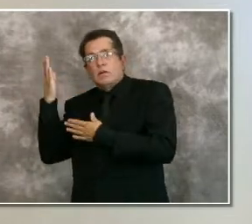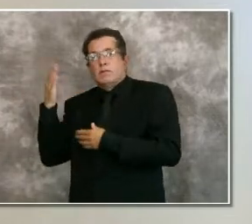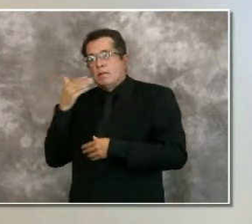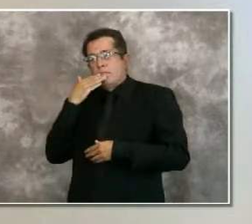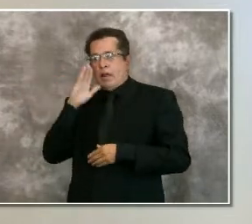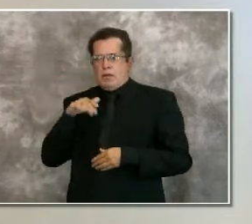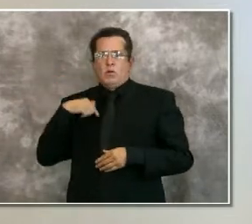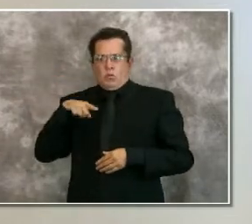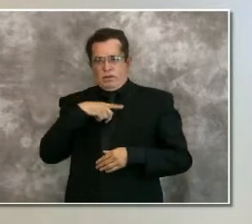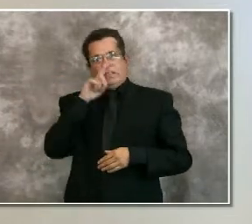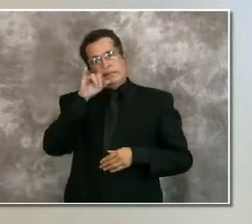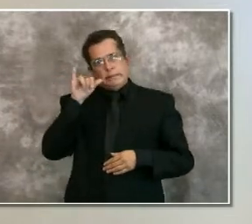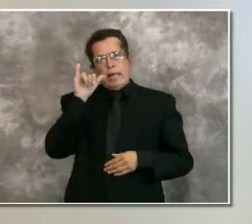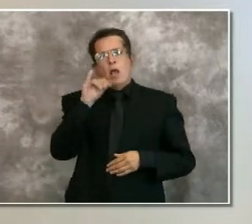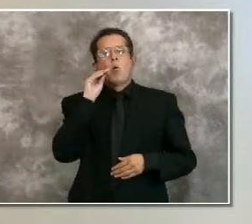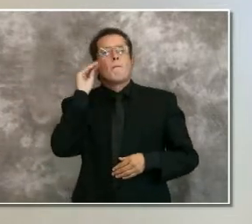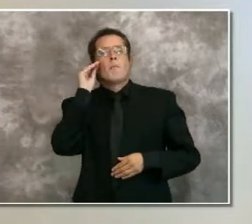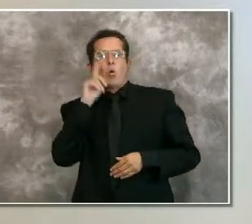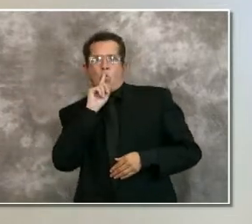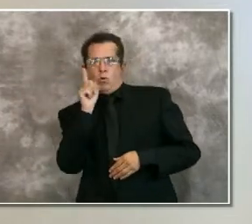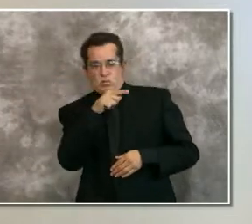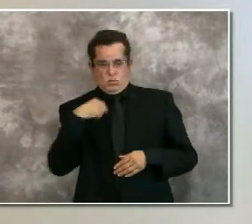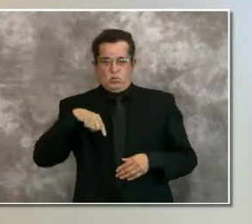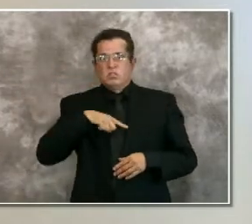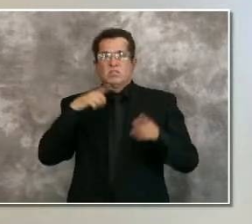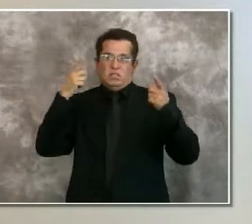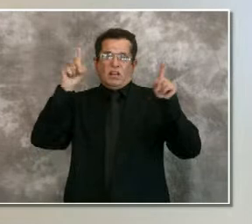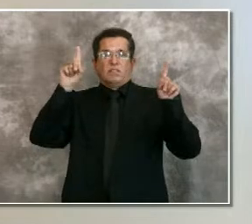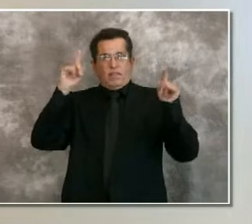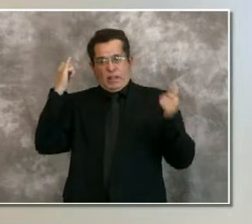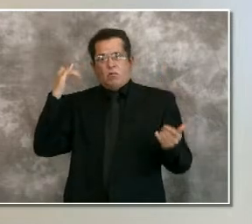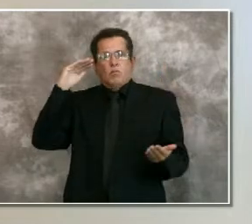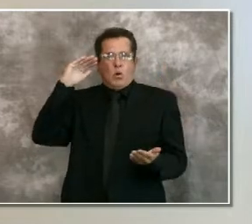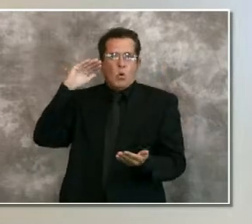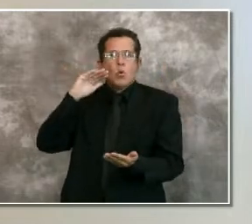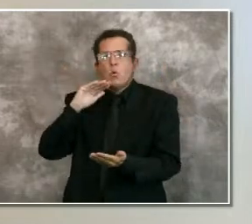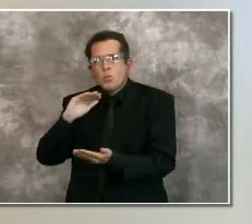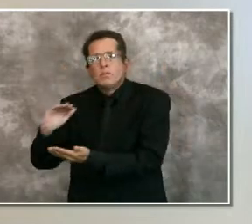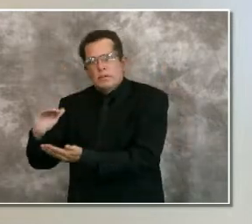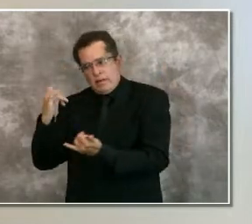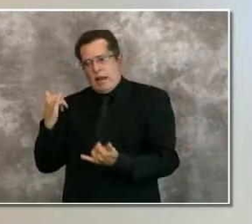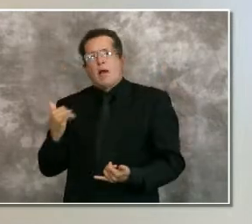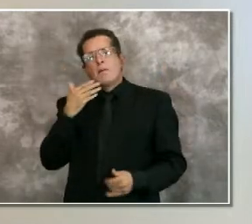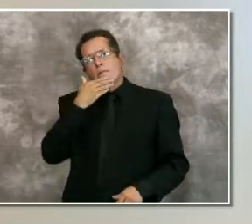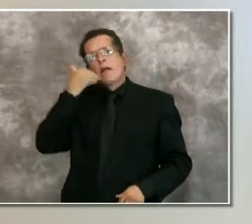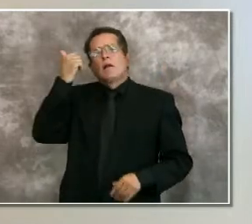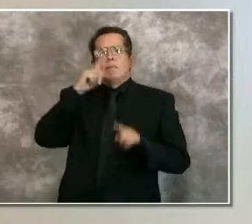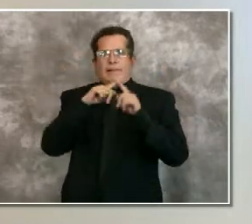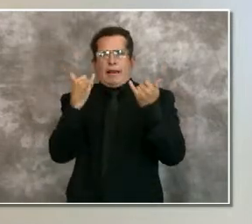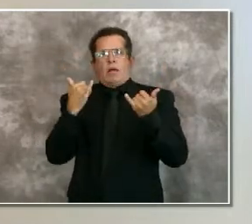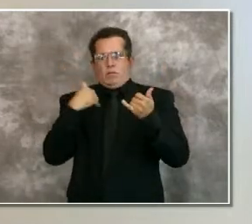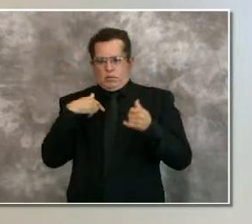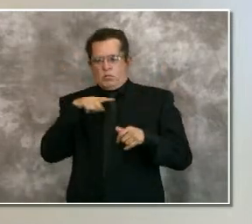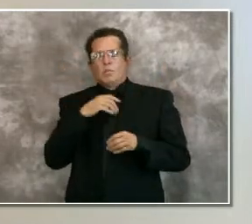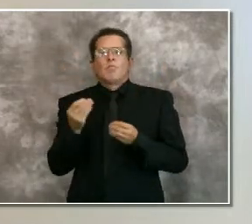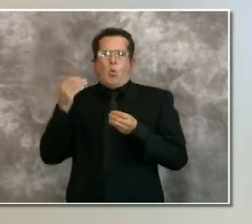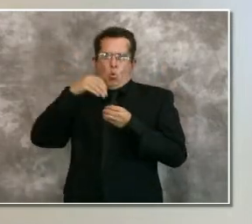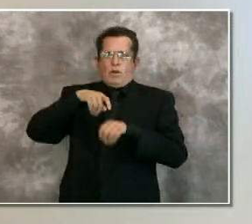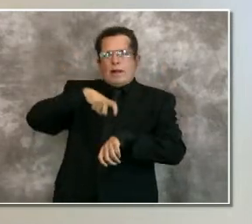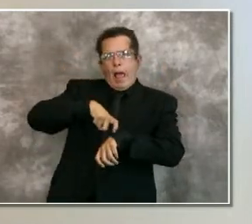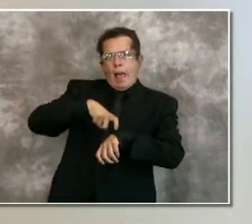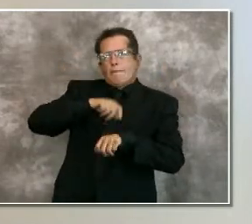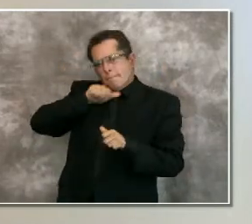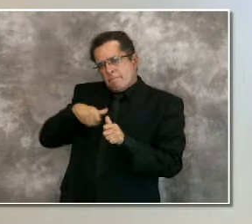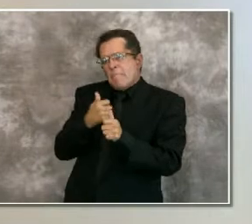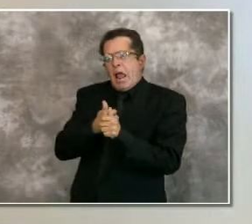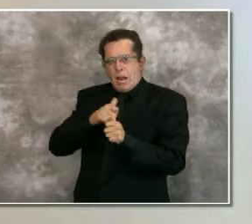did that. We were successful in flattening the curve, but it also bought us time to build up our supply of personal